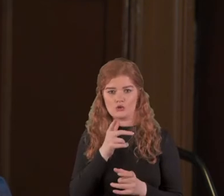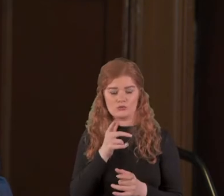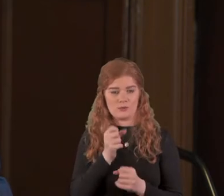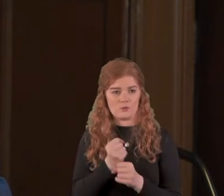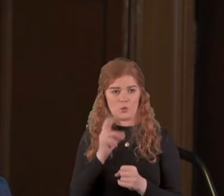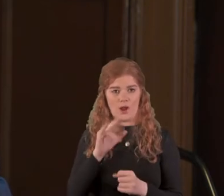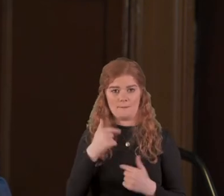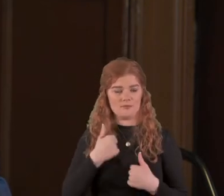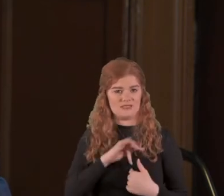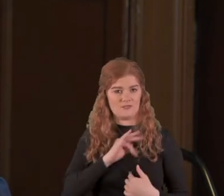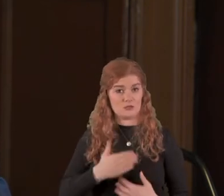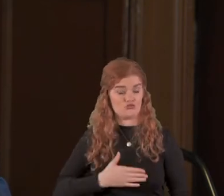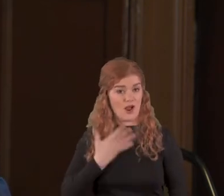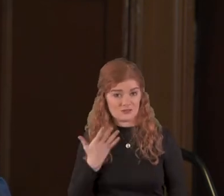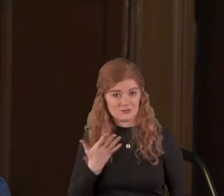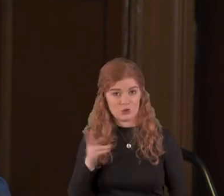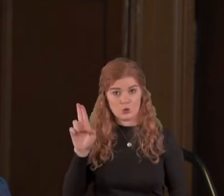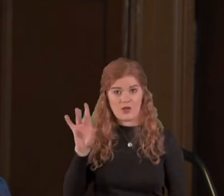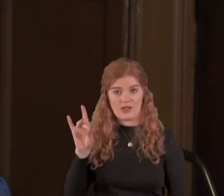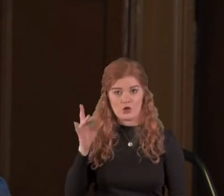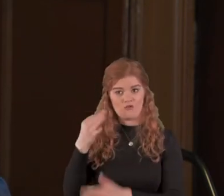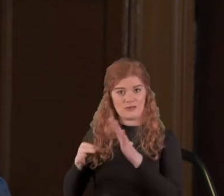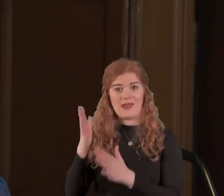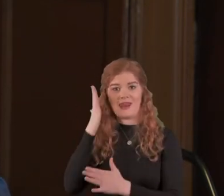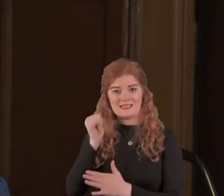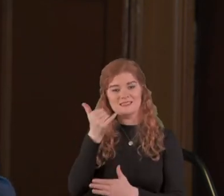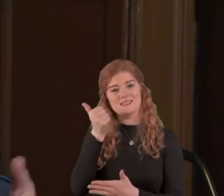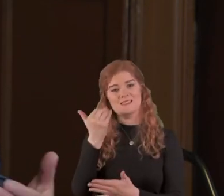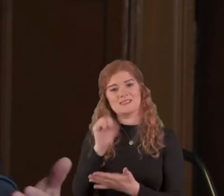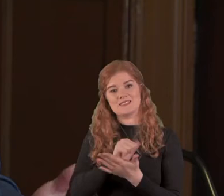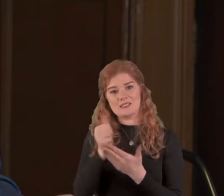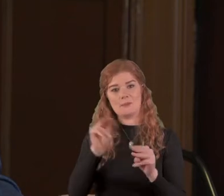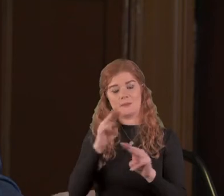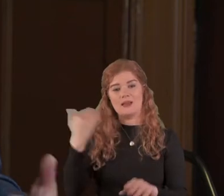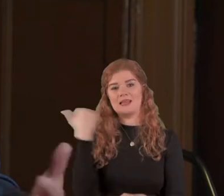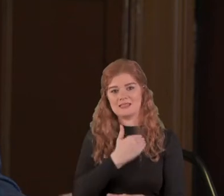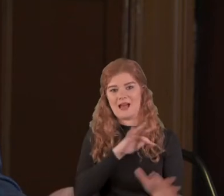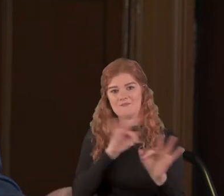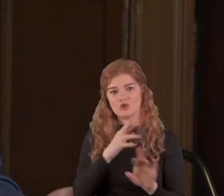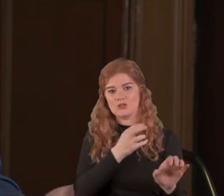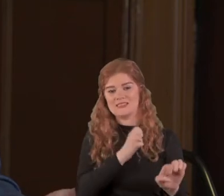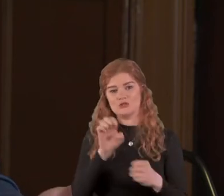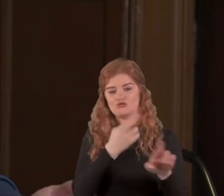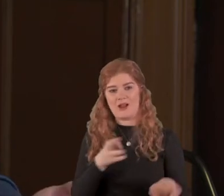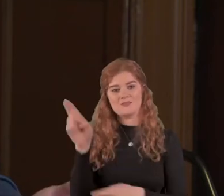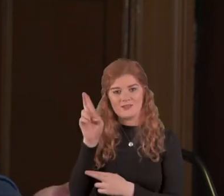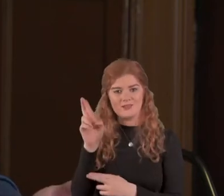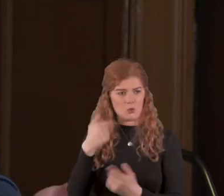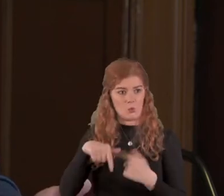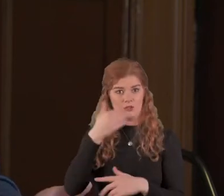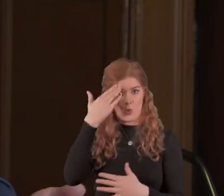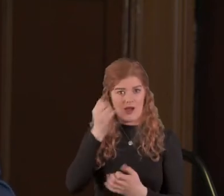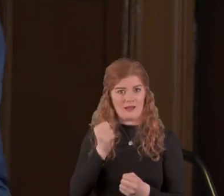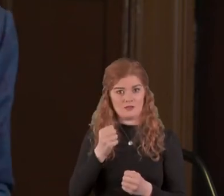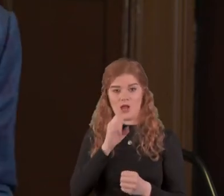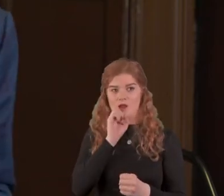surprise that, you know, the British government allowed 16 to be executed after the Rising, which we know had a very significant effect on